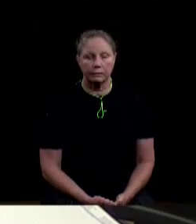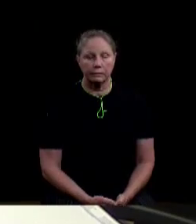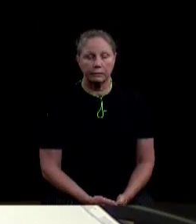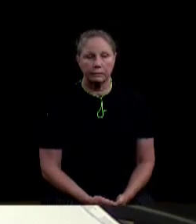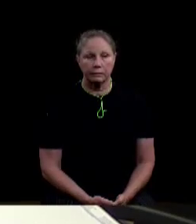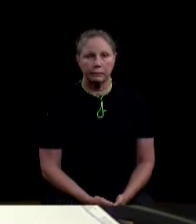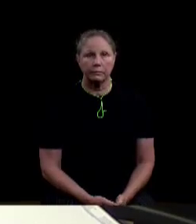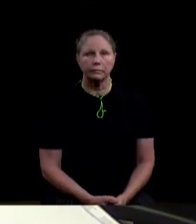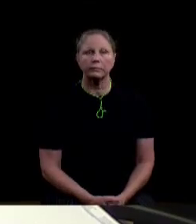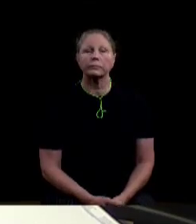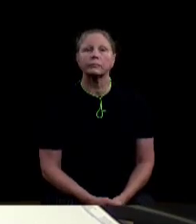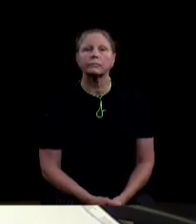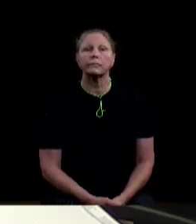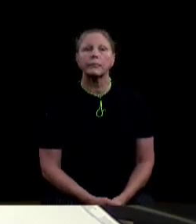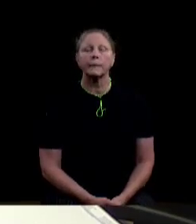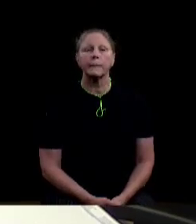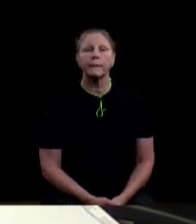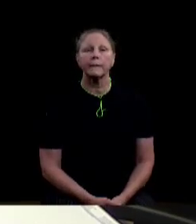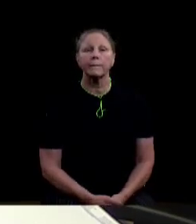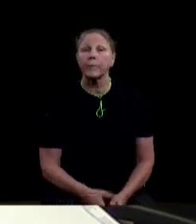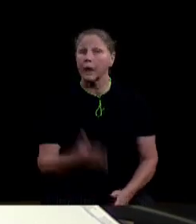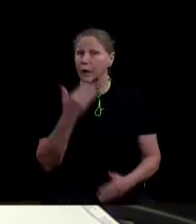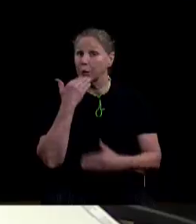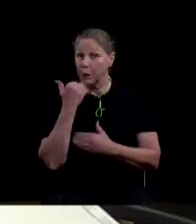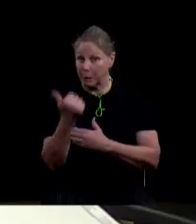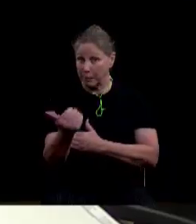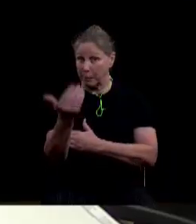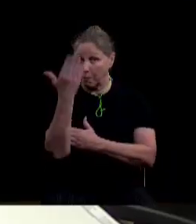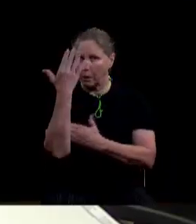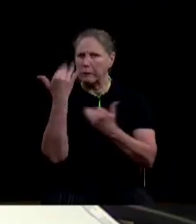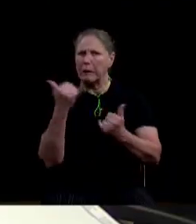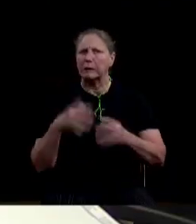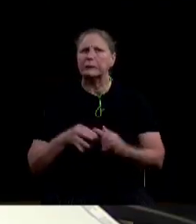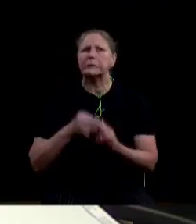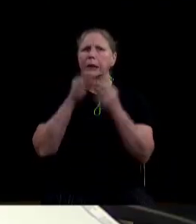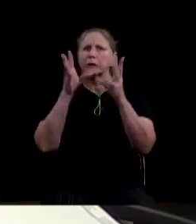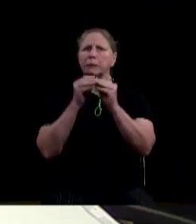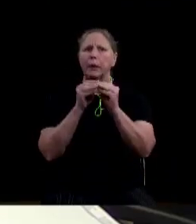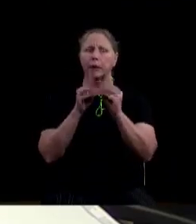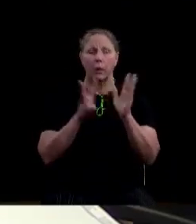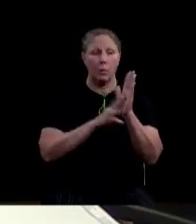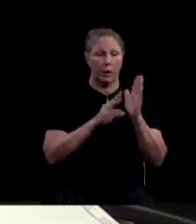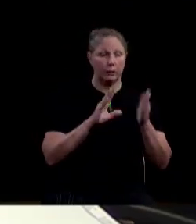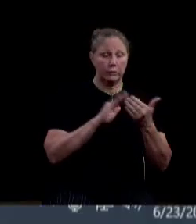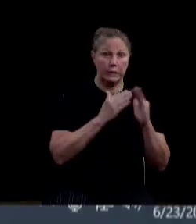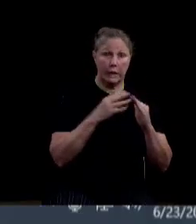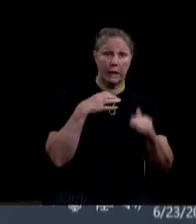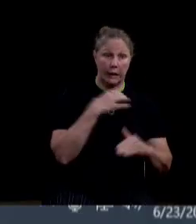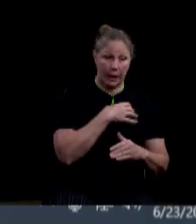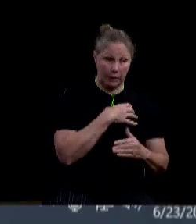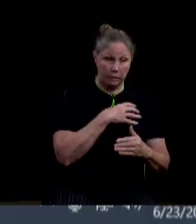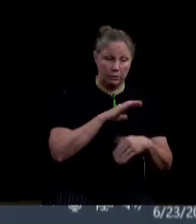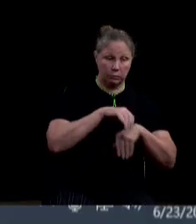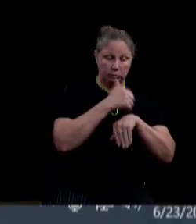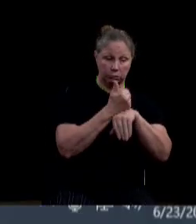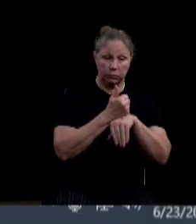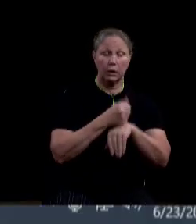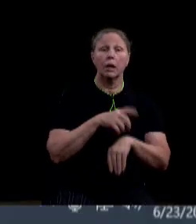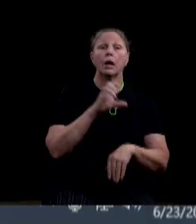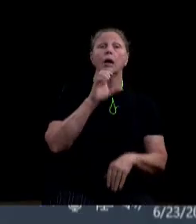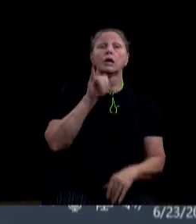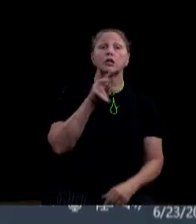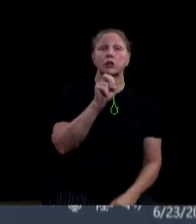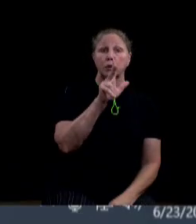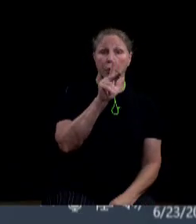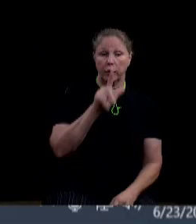Good morning. We will now call a special meeting of the Waco City Council on June 23rd, 2020 to order at 11:31 a.m. Joining